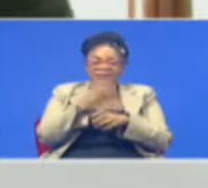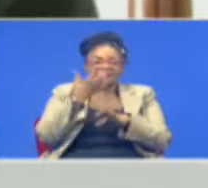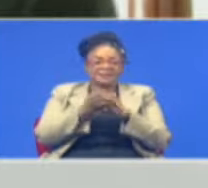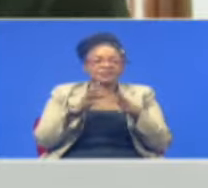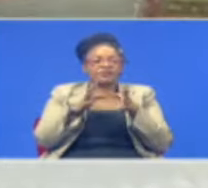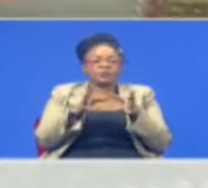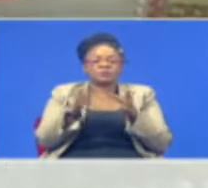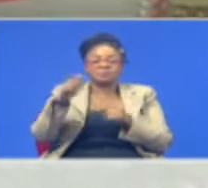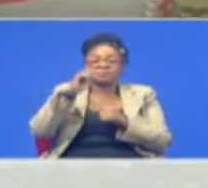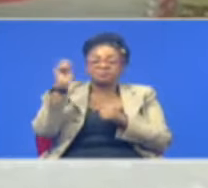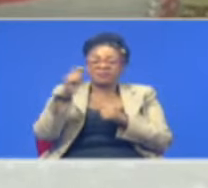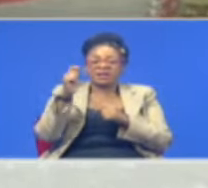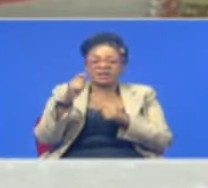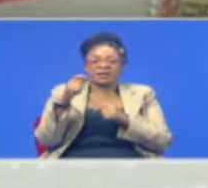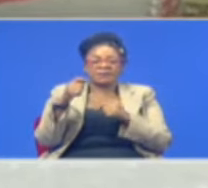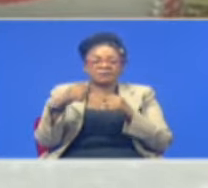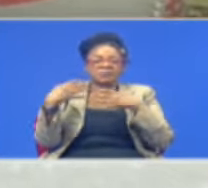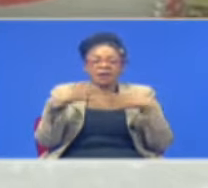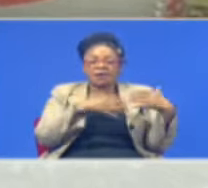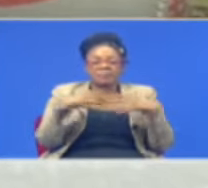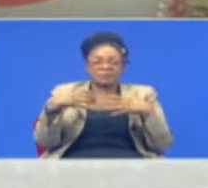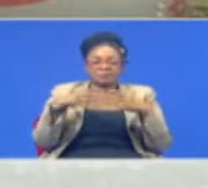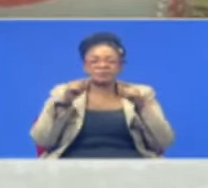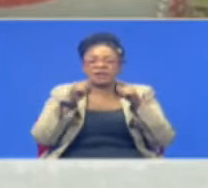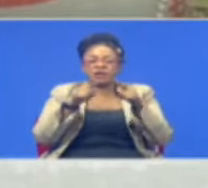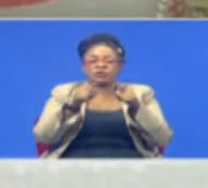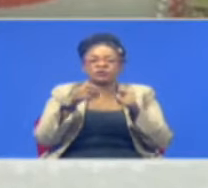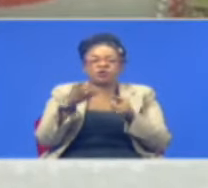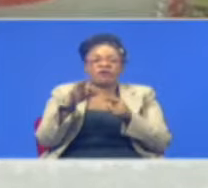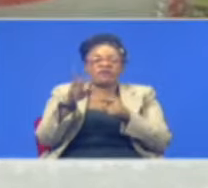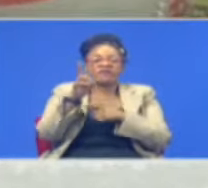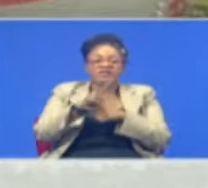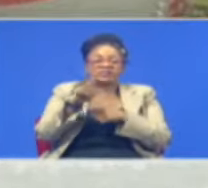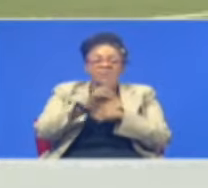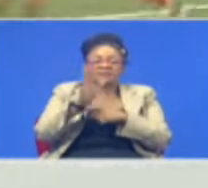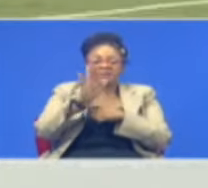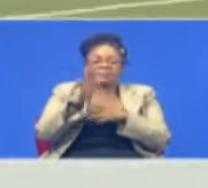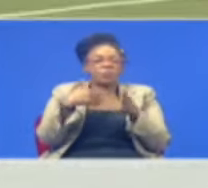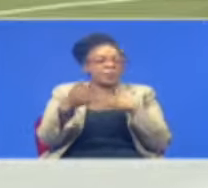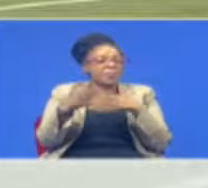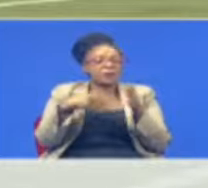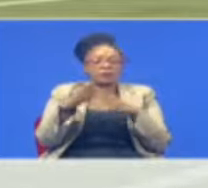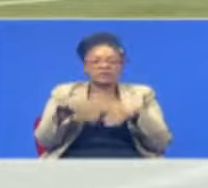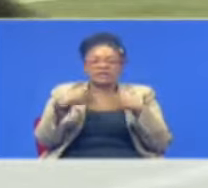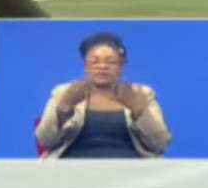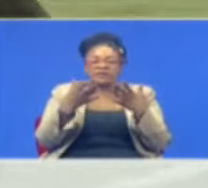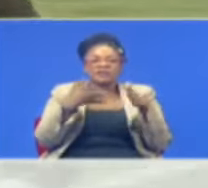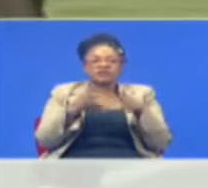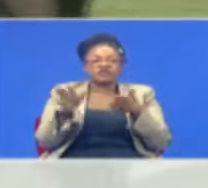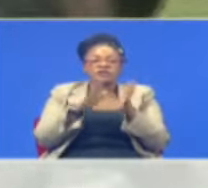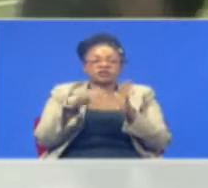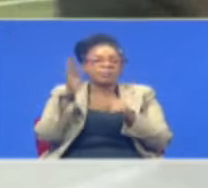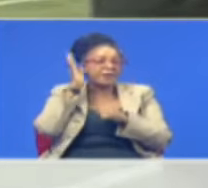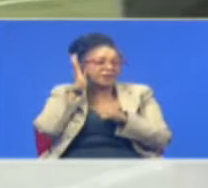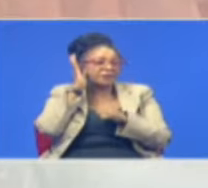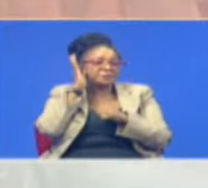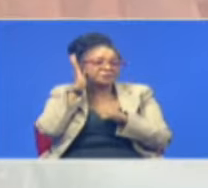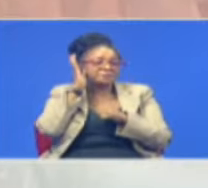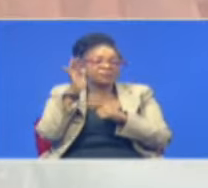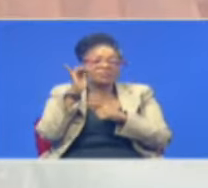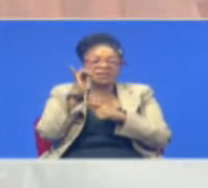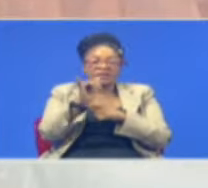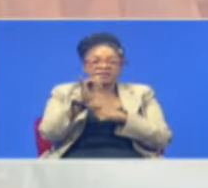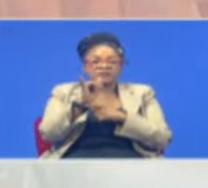Kenya Rugby Union accused him of victimizing them without giving them a chance to be heard. These to the